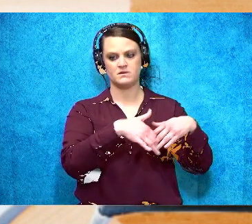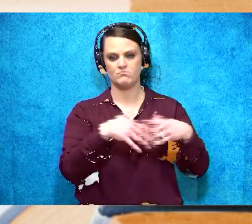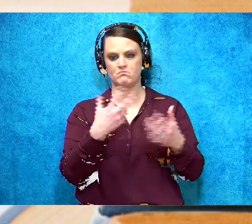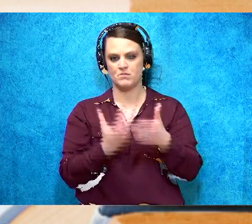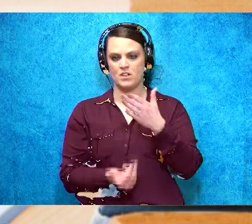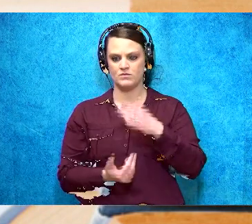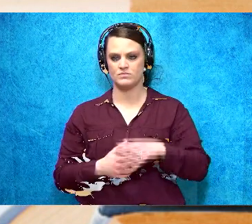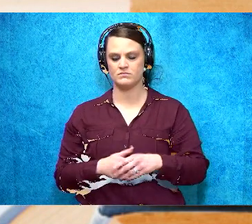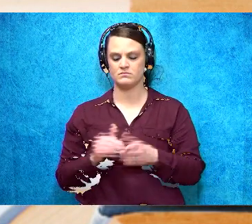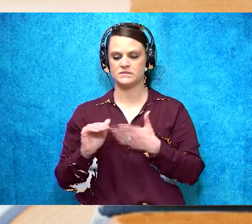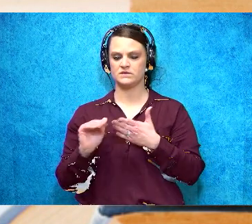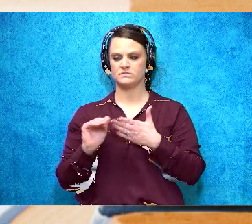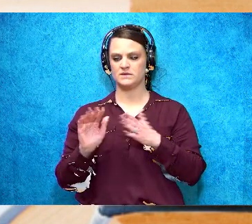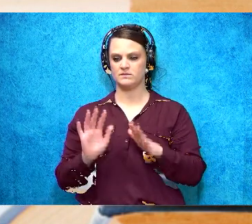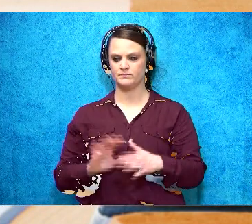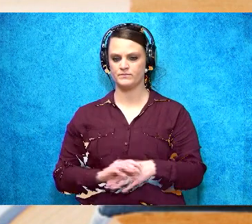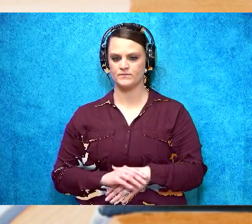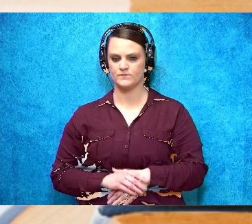Excuse me.